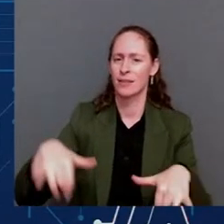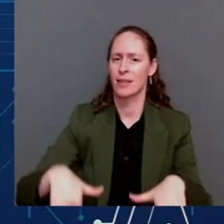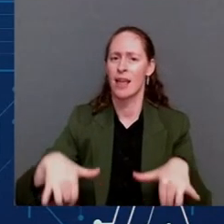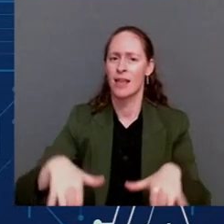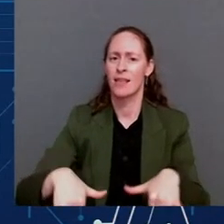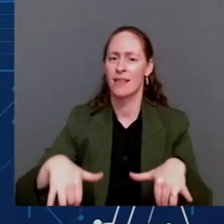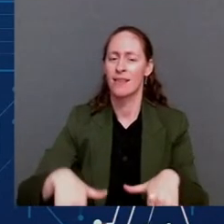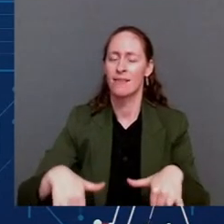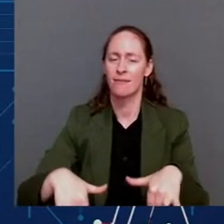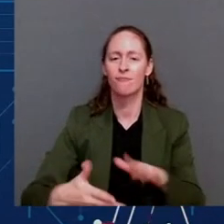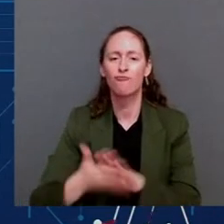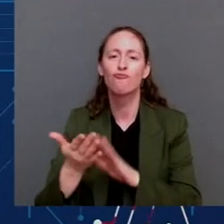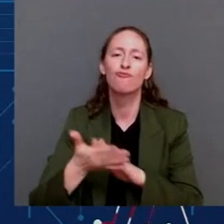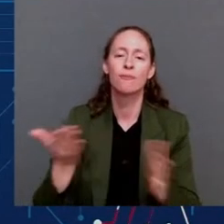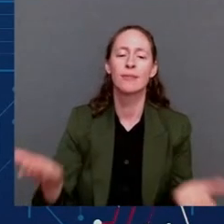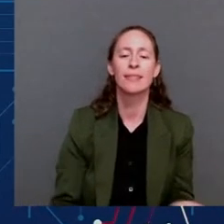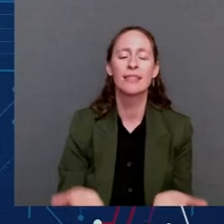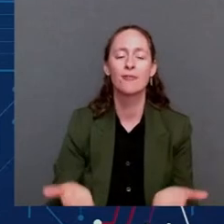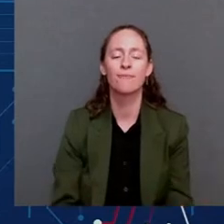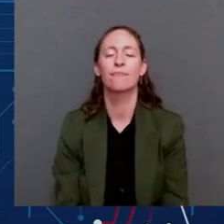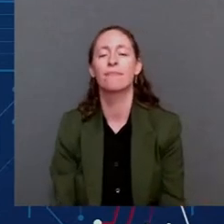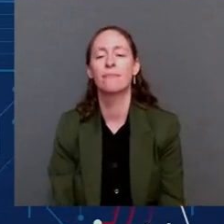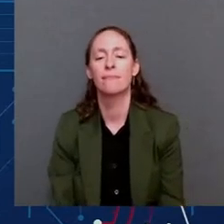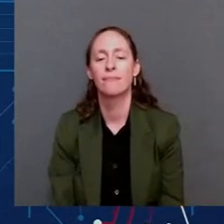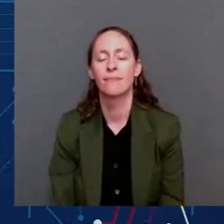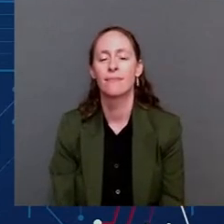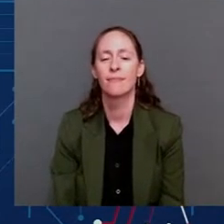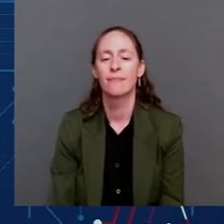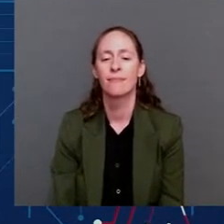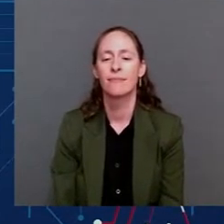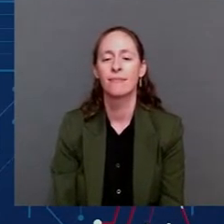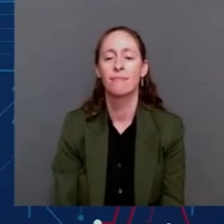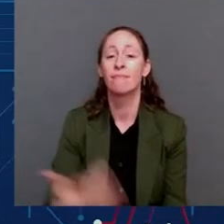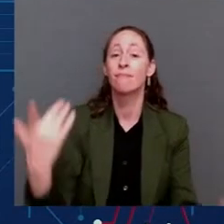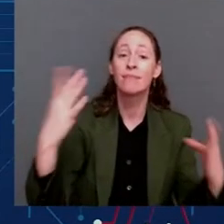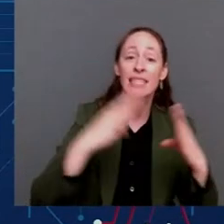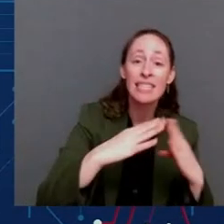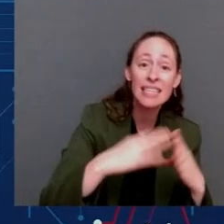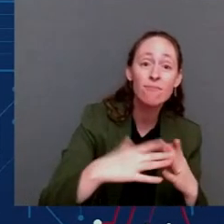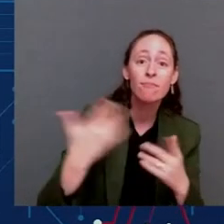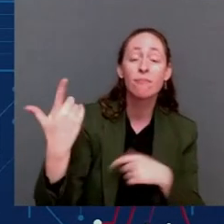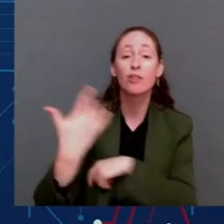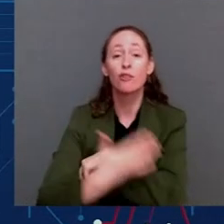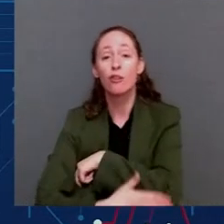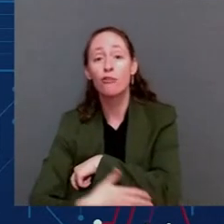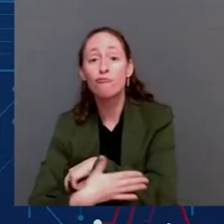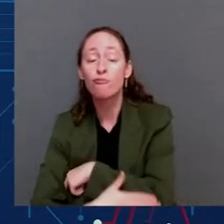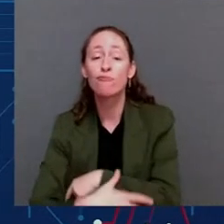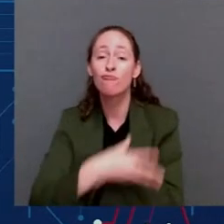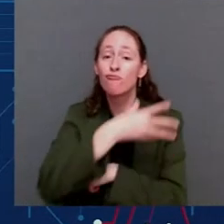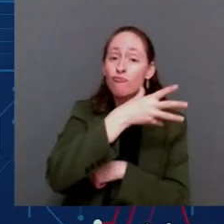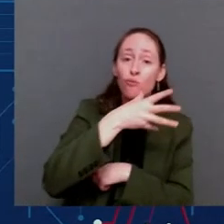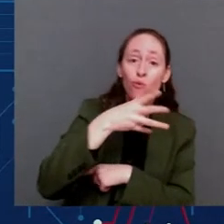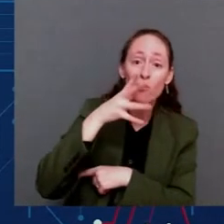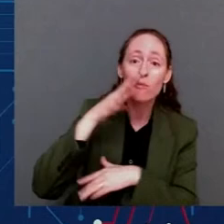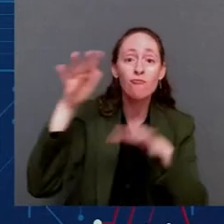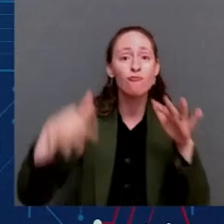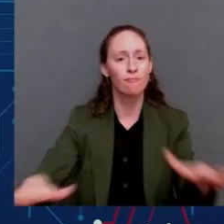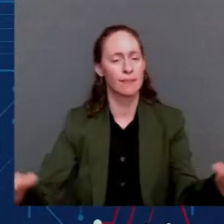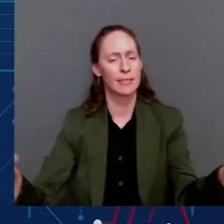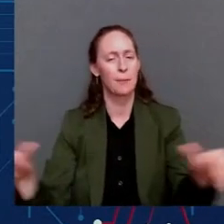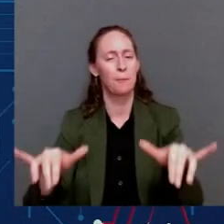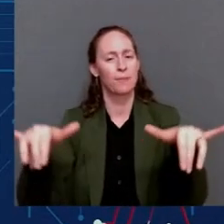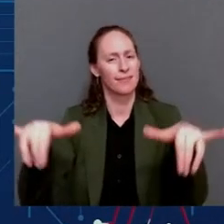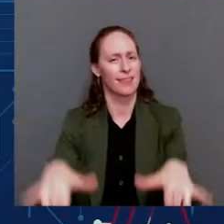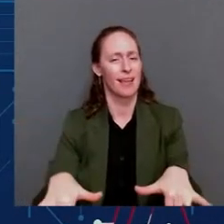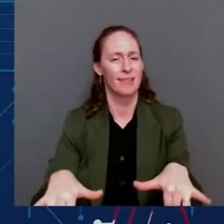communities, right here in the industrial Midwest. Just as a lot of experts were wrong to think that we wouldn't rescue the